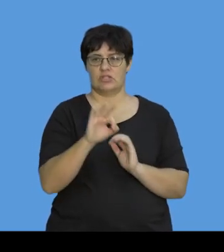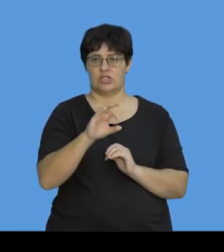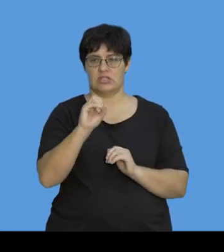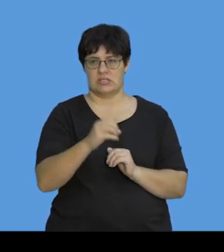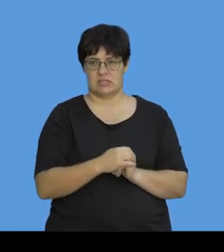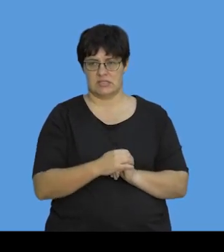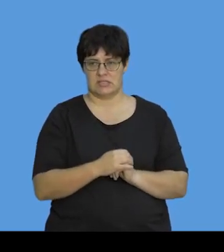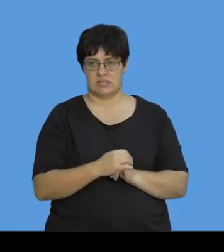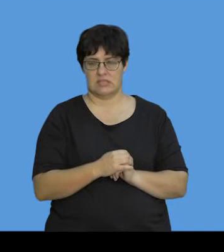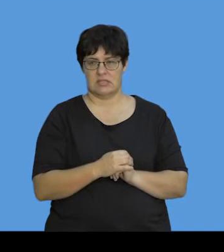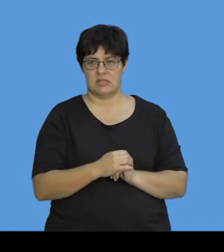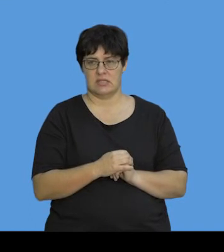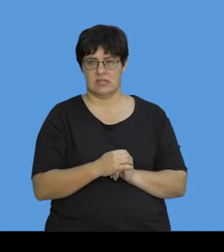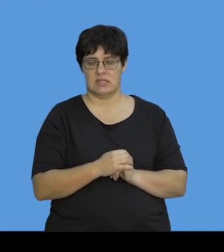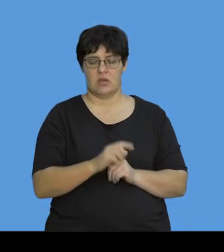And I've got